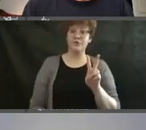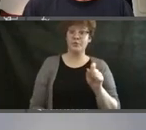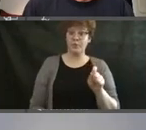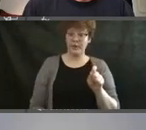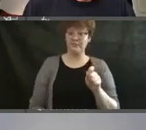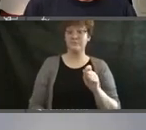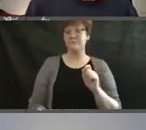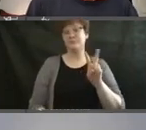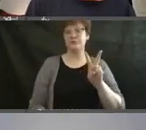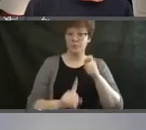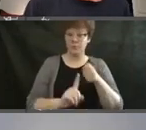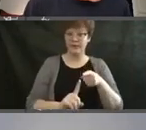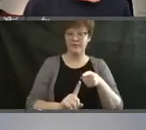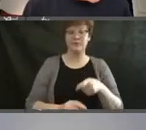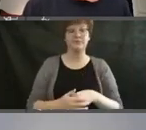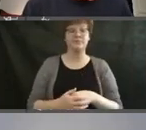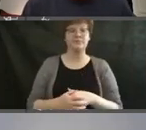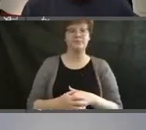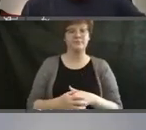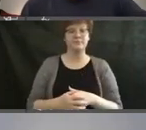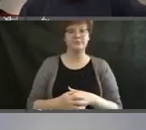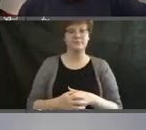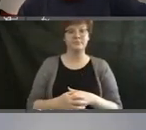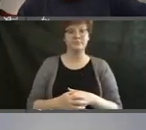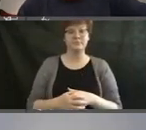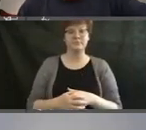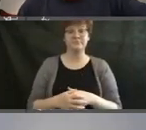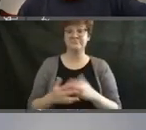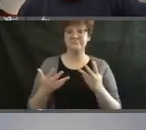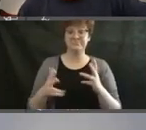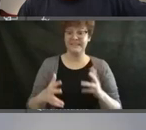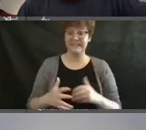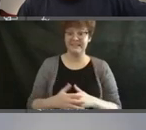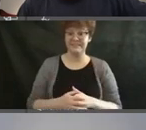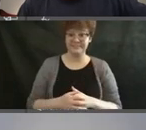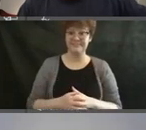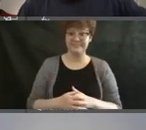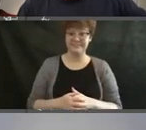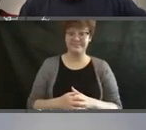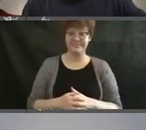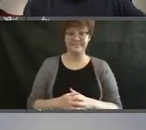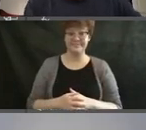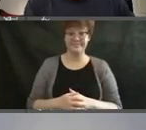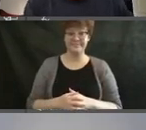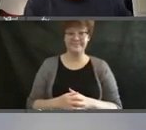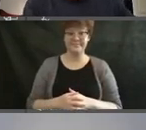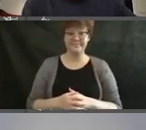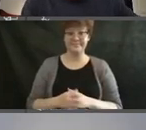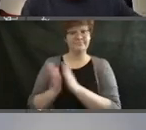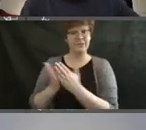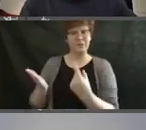for some of them. And then that's pretty much it for that down here. They said use